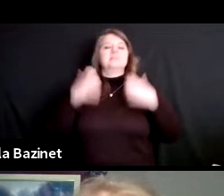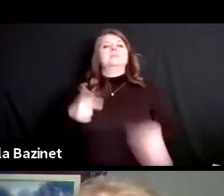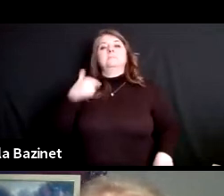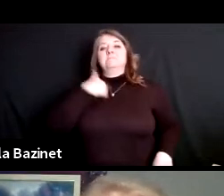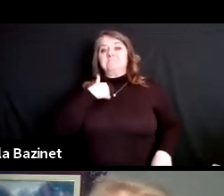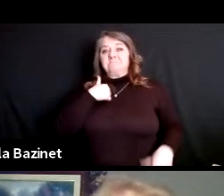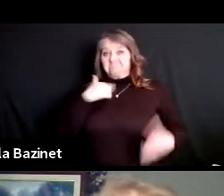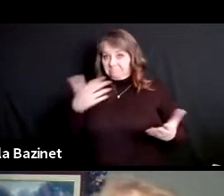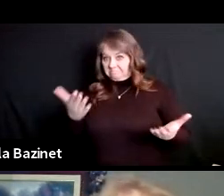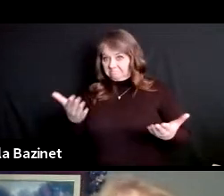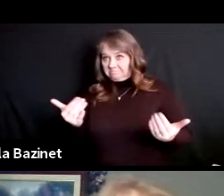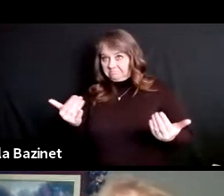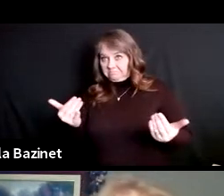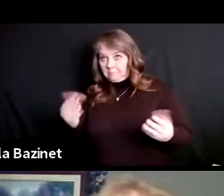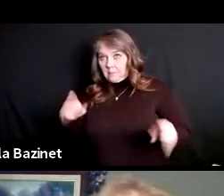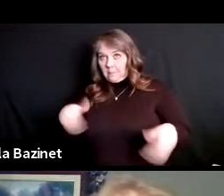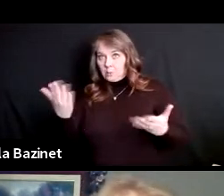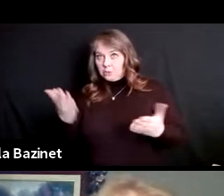motion.